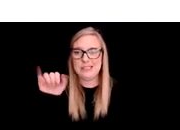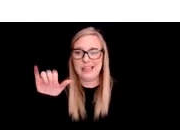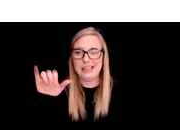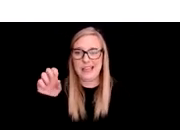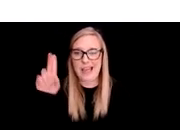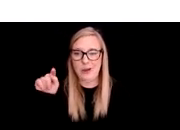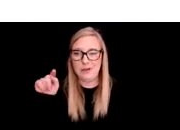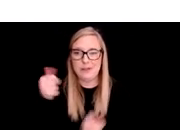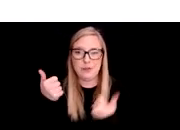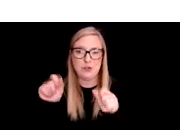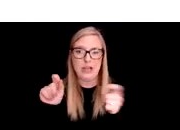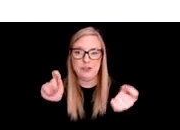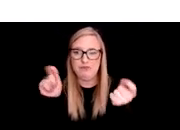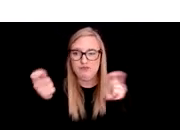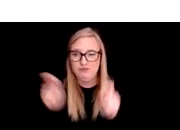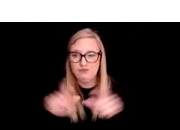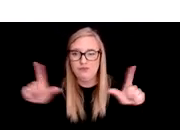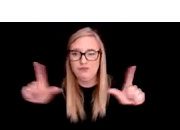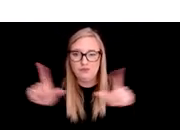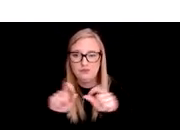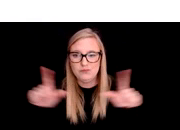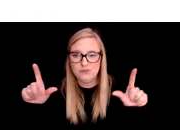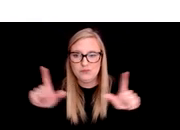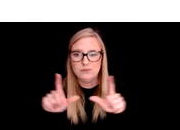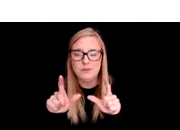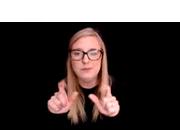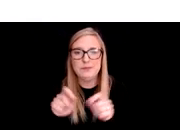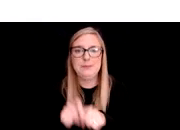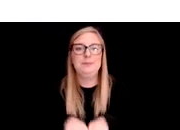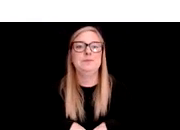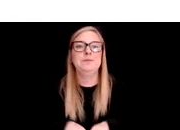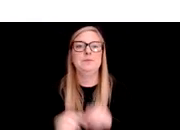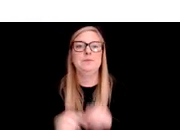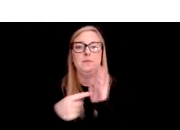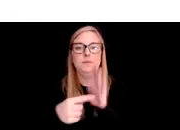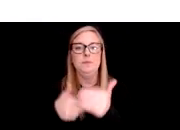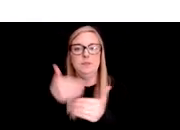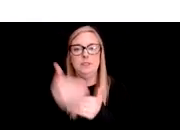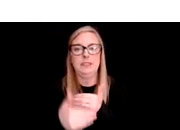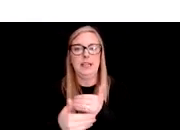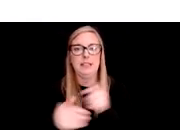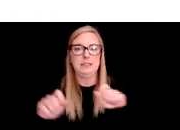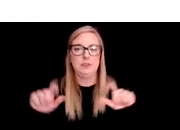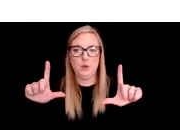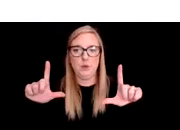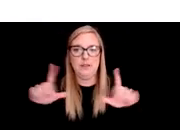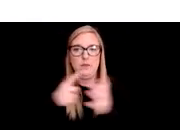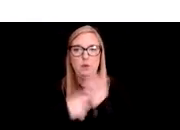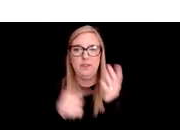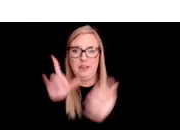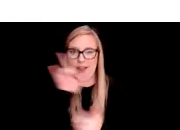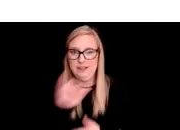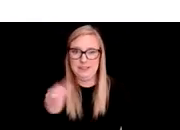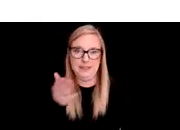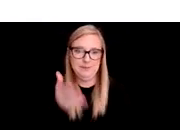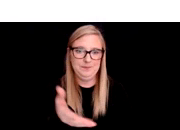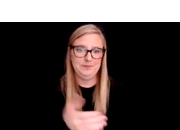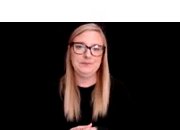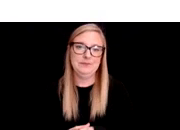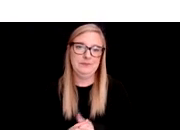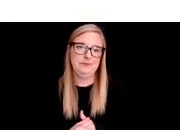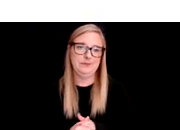slightly. So if we jump to our next screen here, I want to show you an example of kind of what that looked like. So